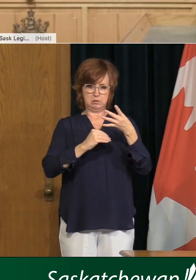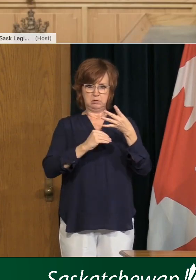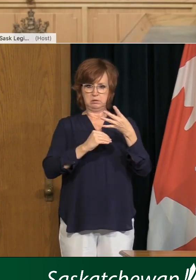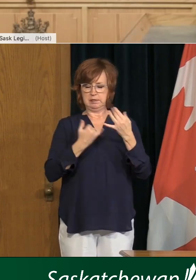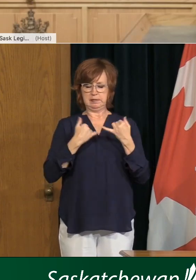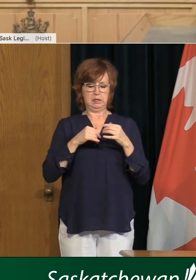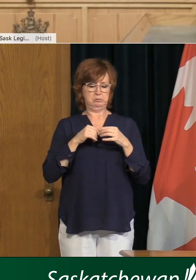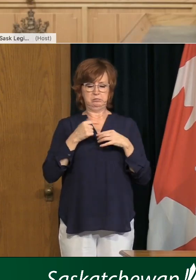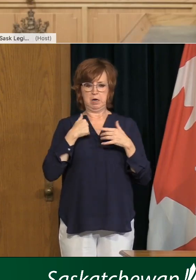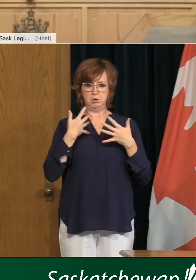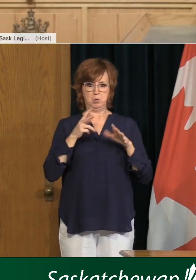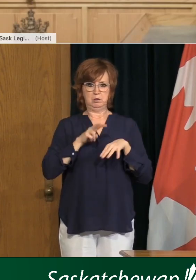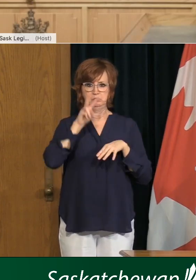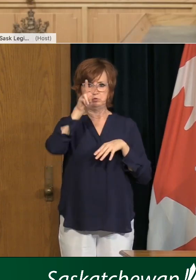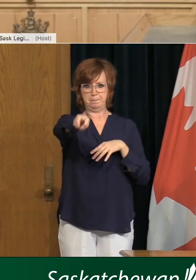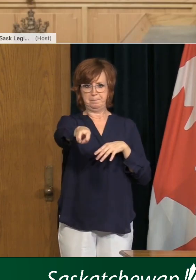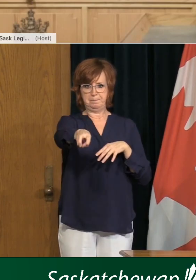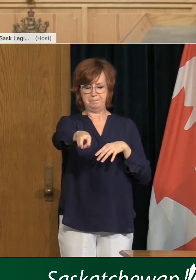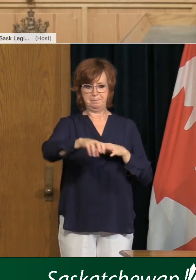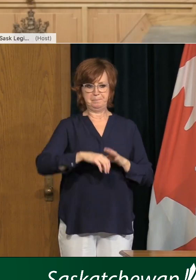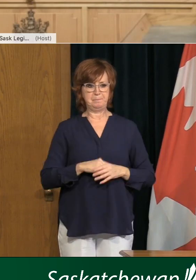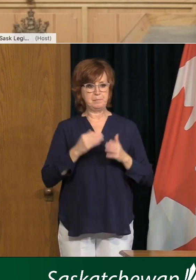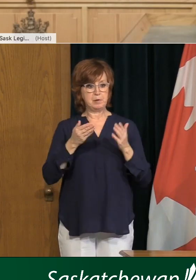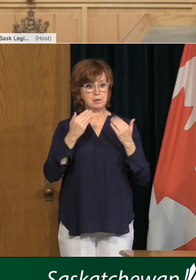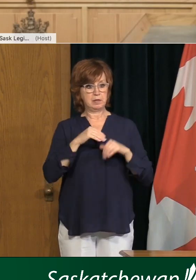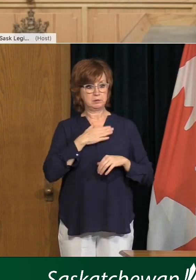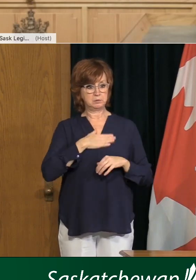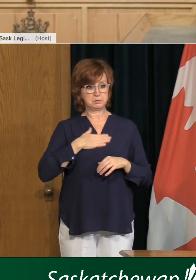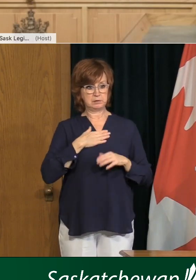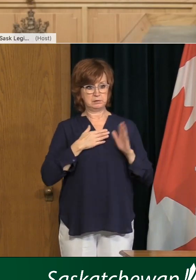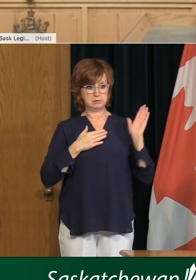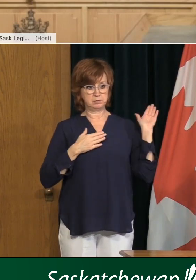stage. Next slide, please.